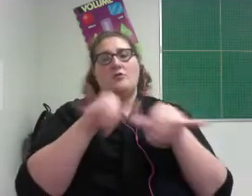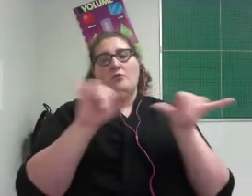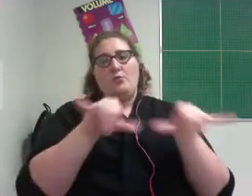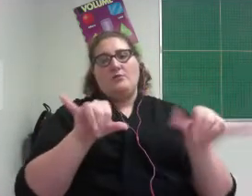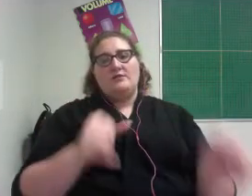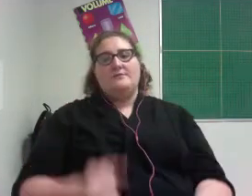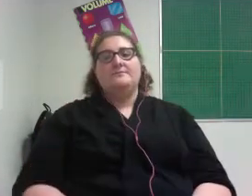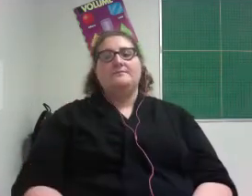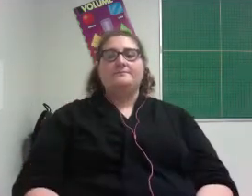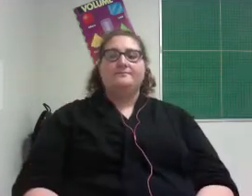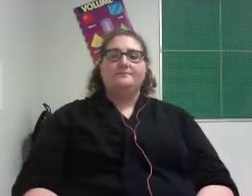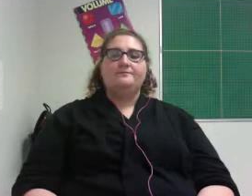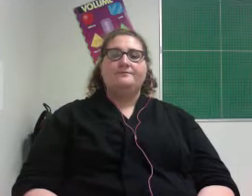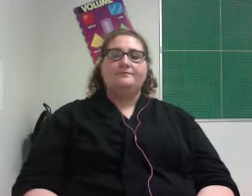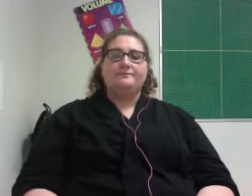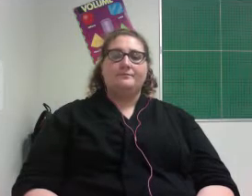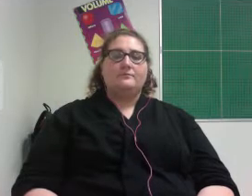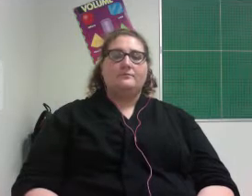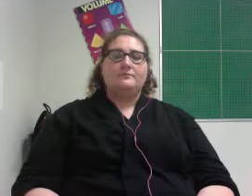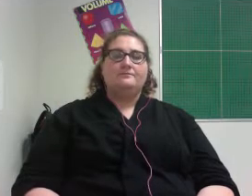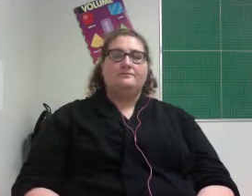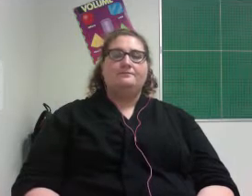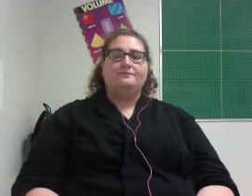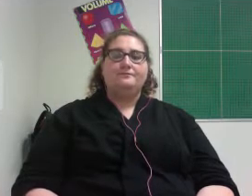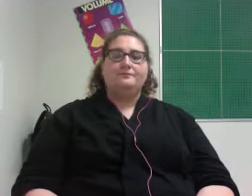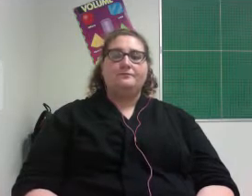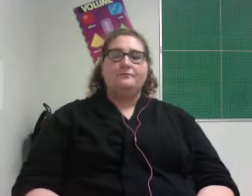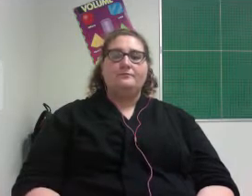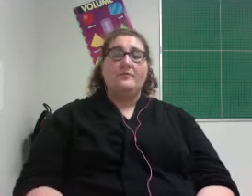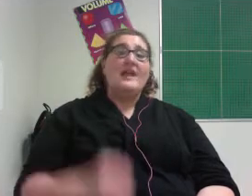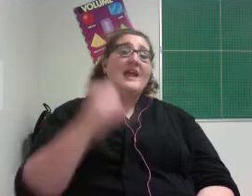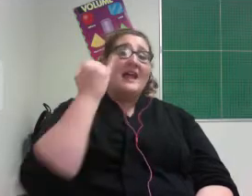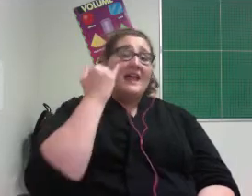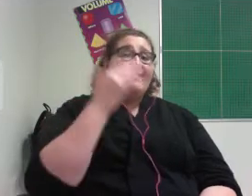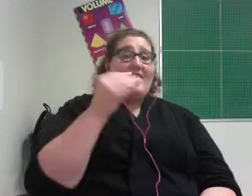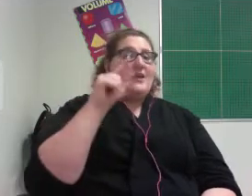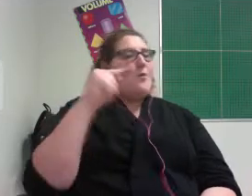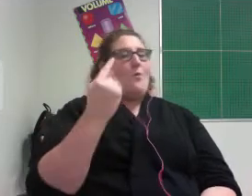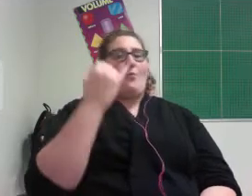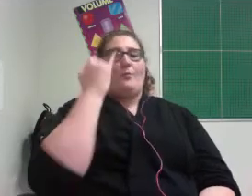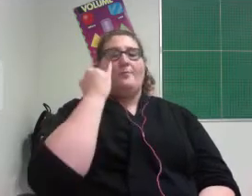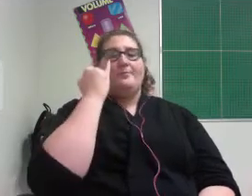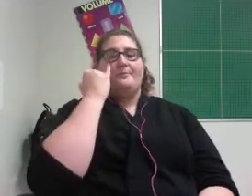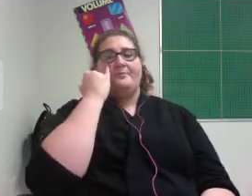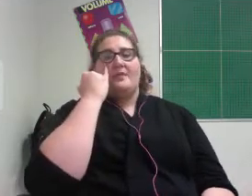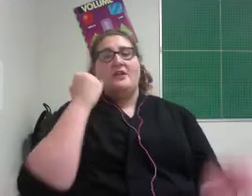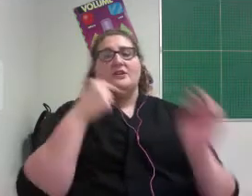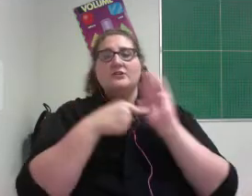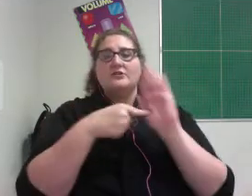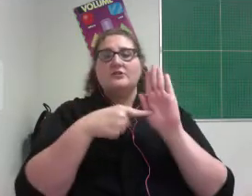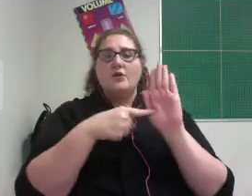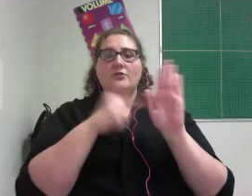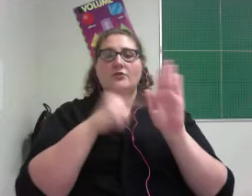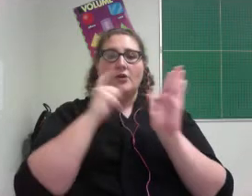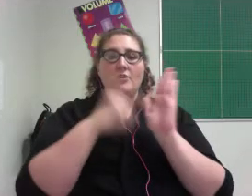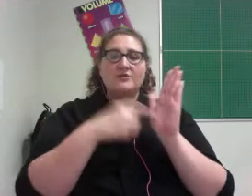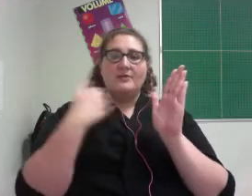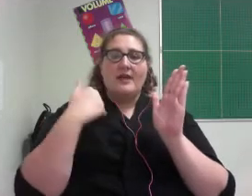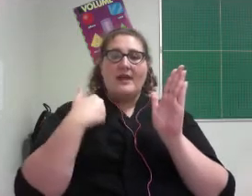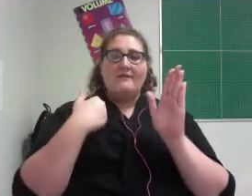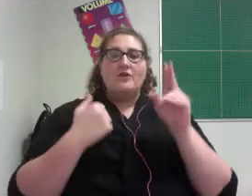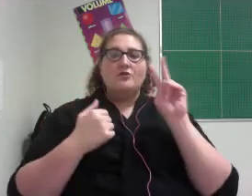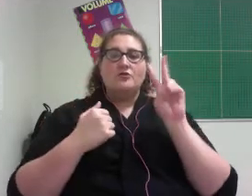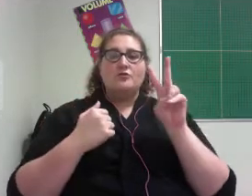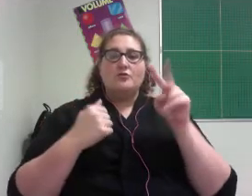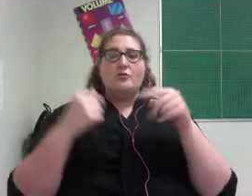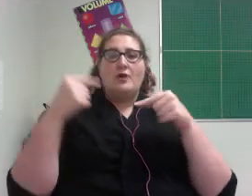If and only if. The symbols, notice this way we have two arrows going back and forth, and we're saying that it's if and only if.